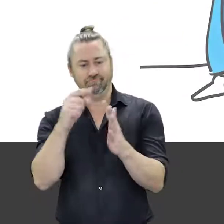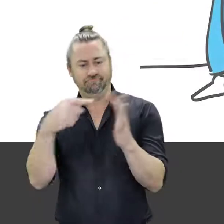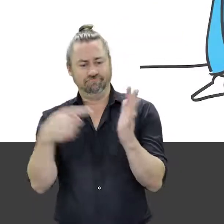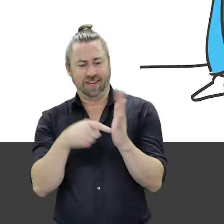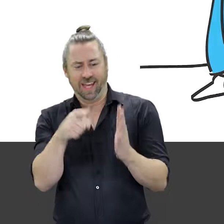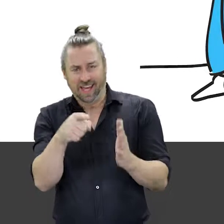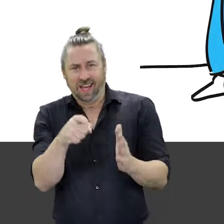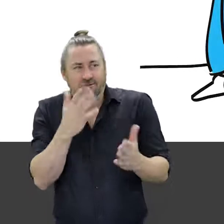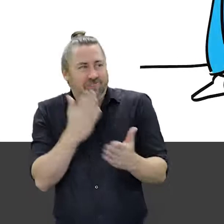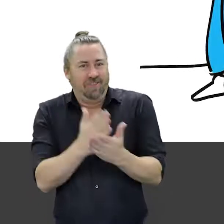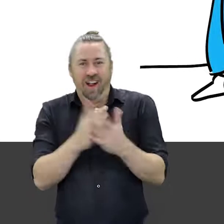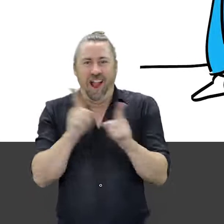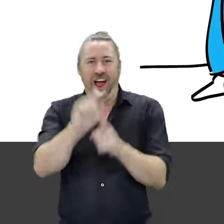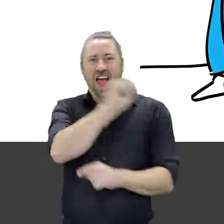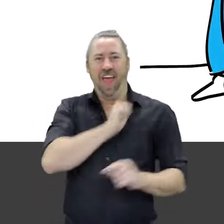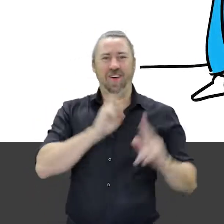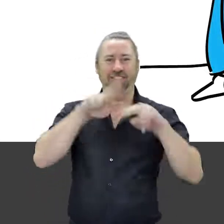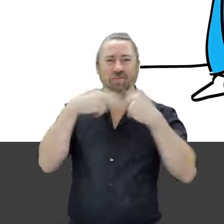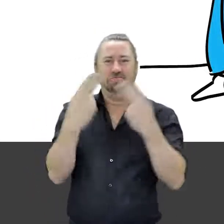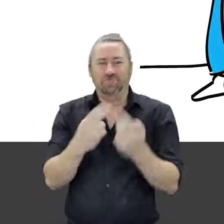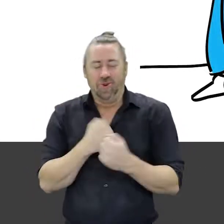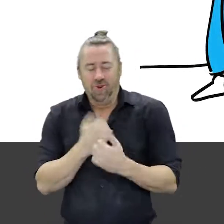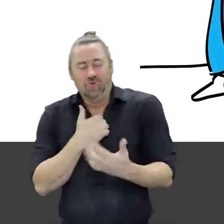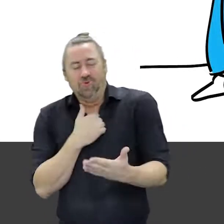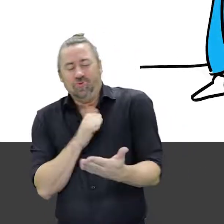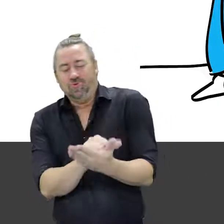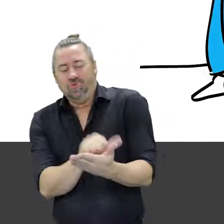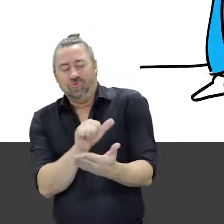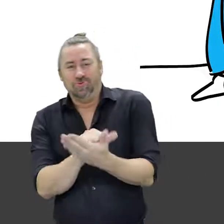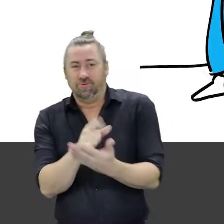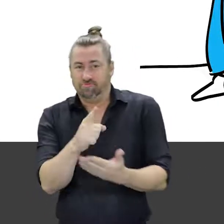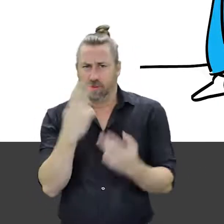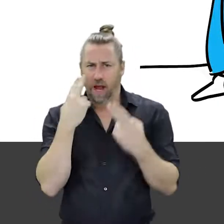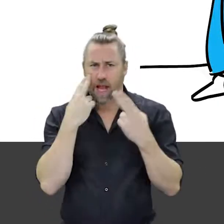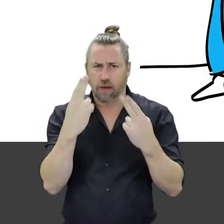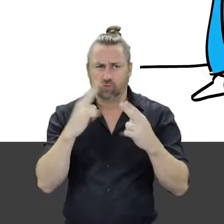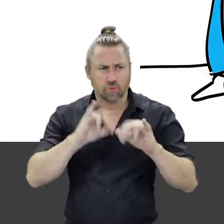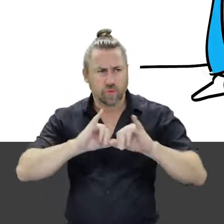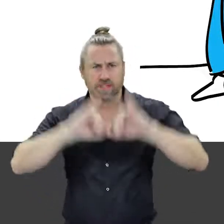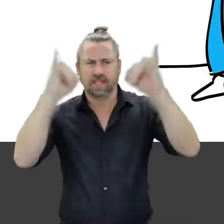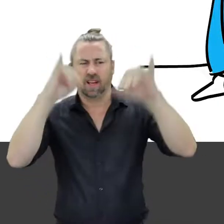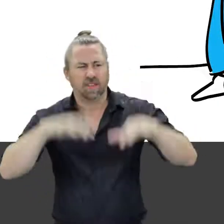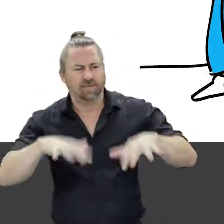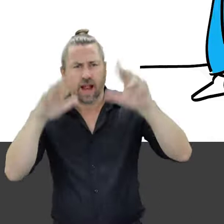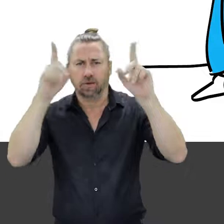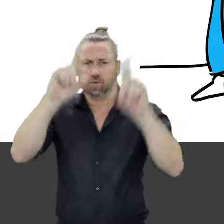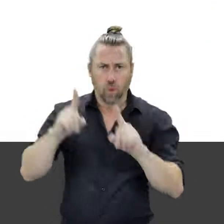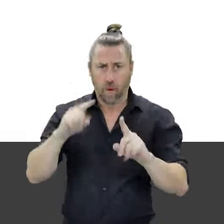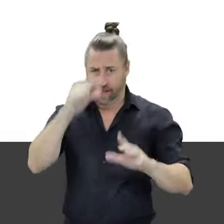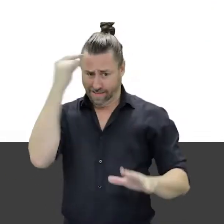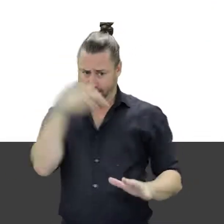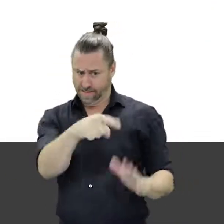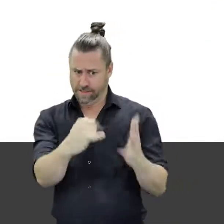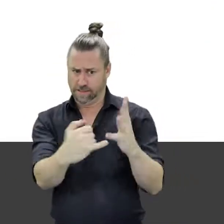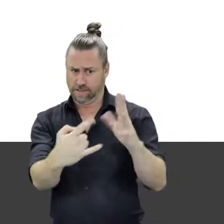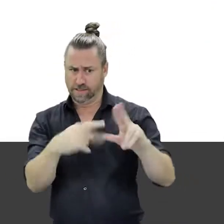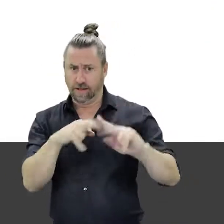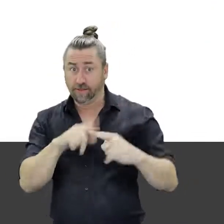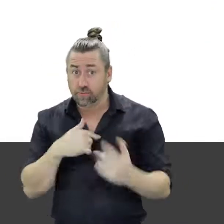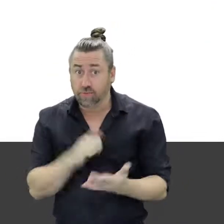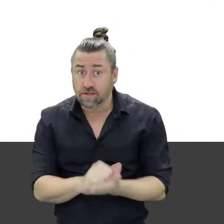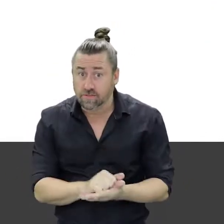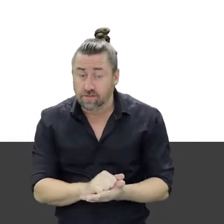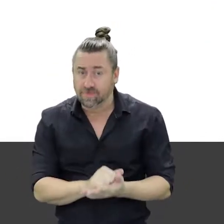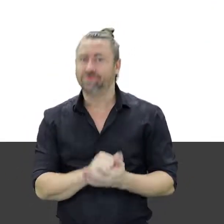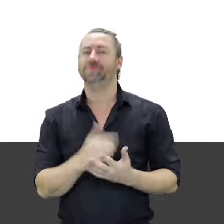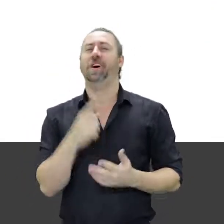Pets are part of your family, and when emergencies like natural disasters occur, you want to keep them safe. The best process